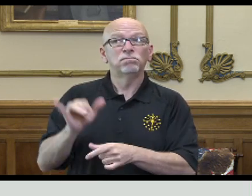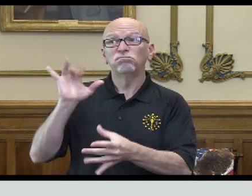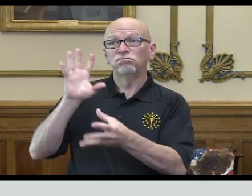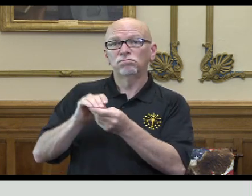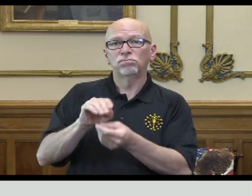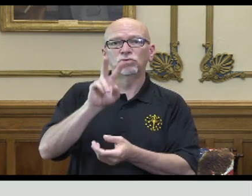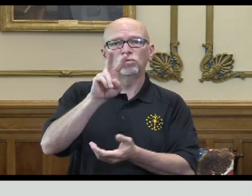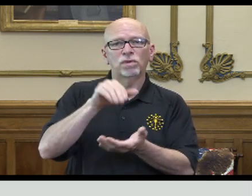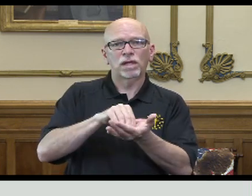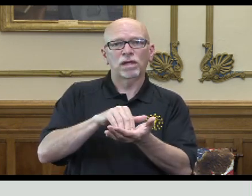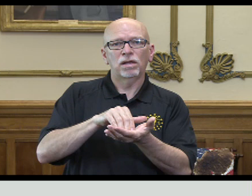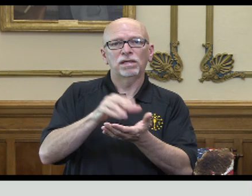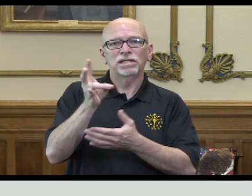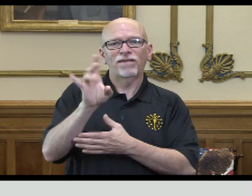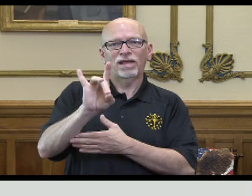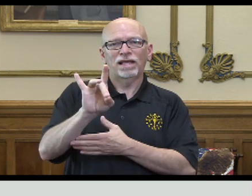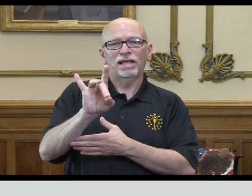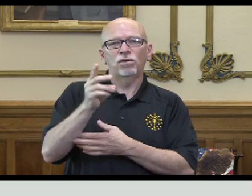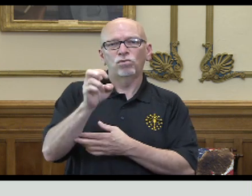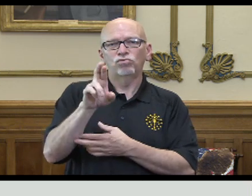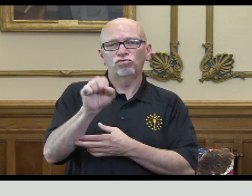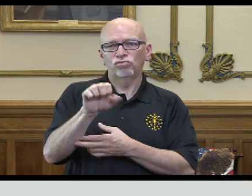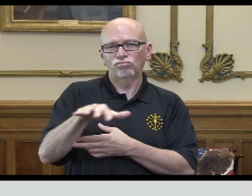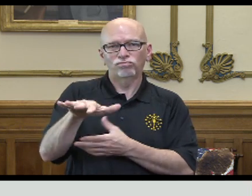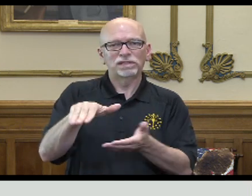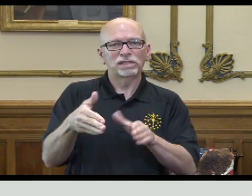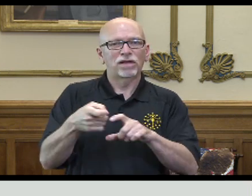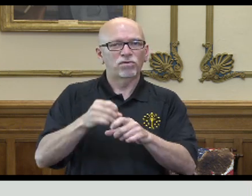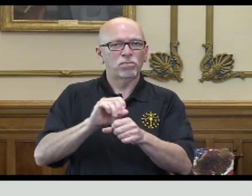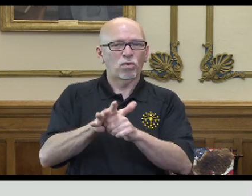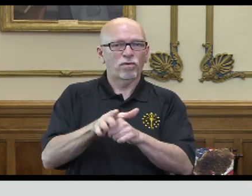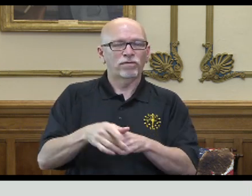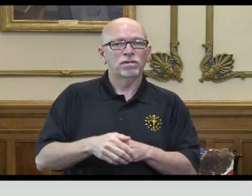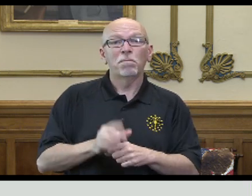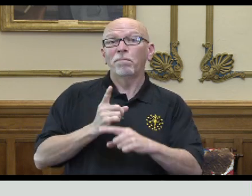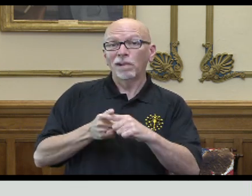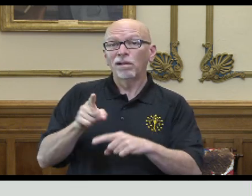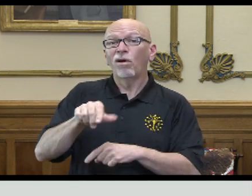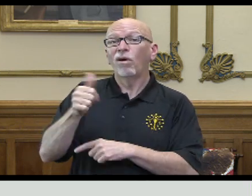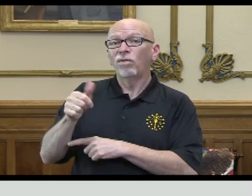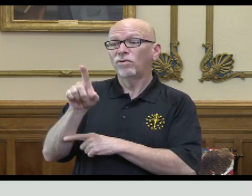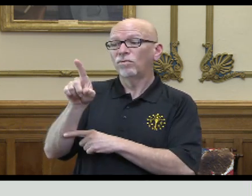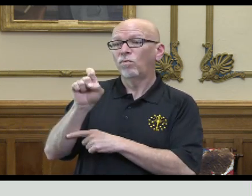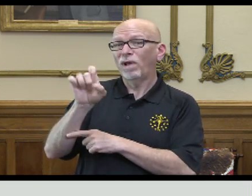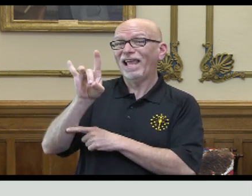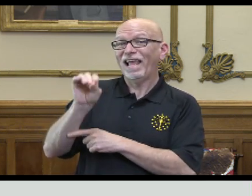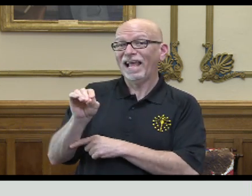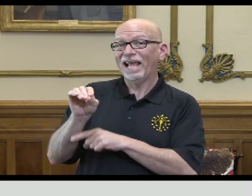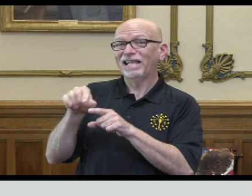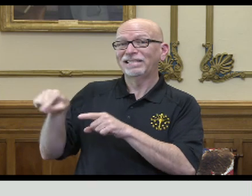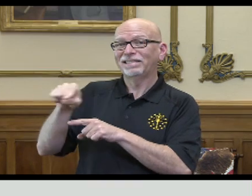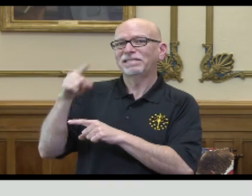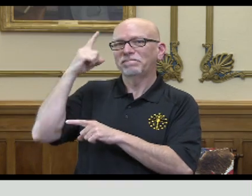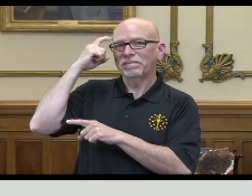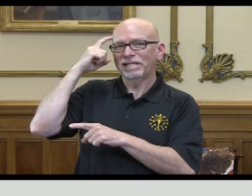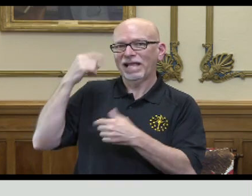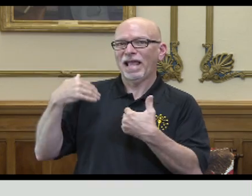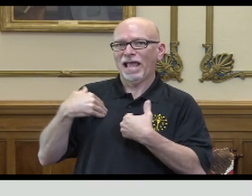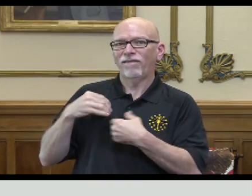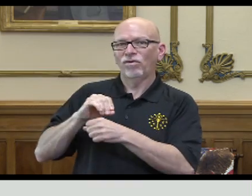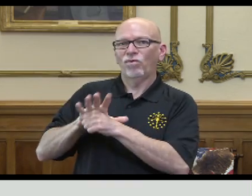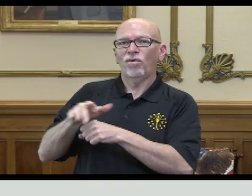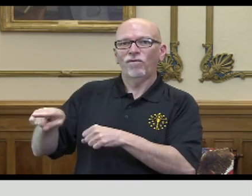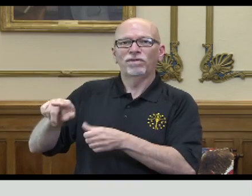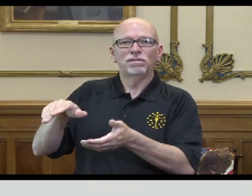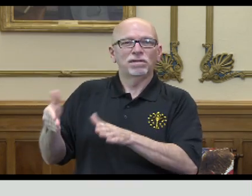date, 2,078 Hoosiers have died of COVID-19, and another 180 are believed to have died from this disease